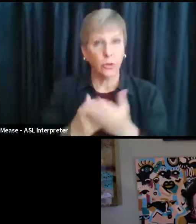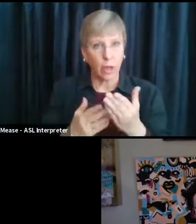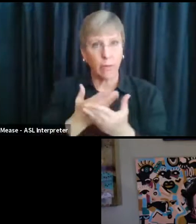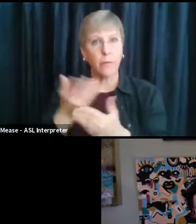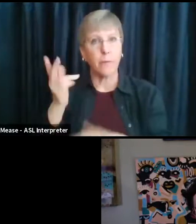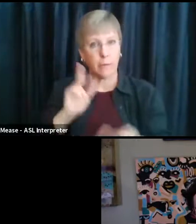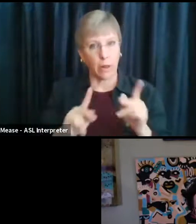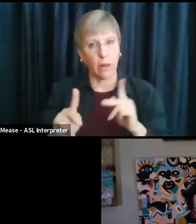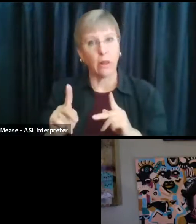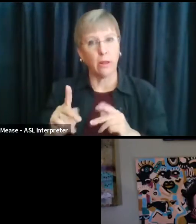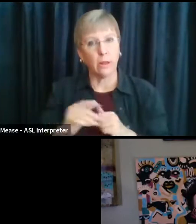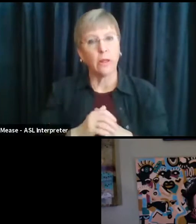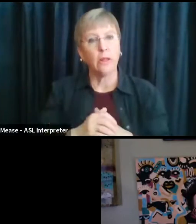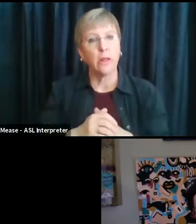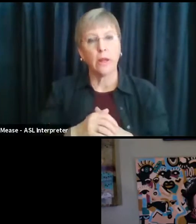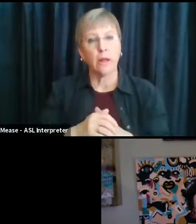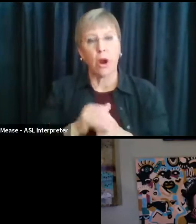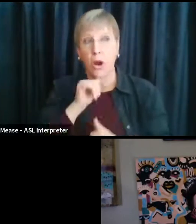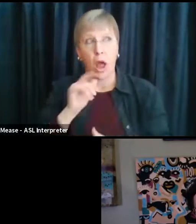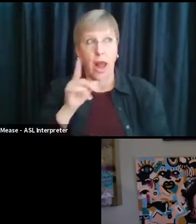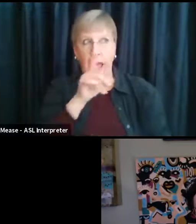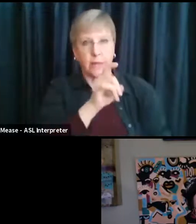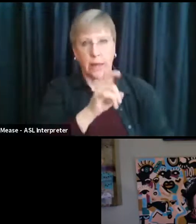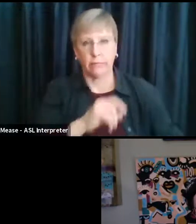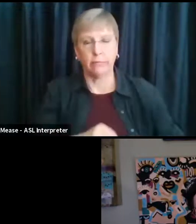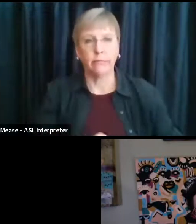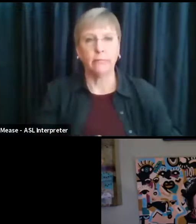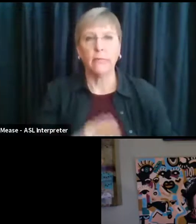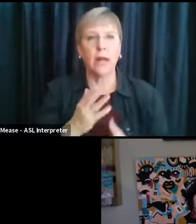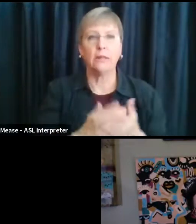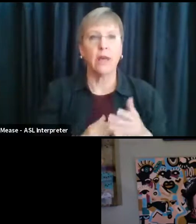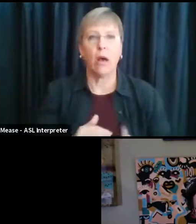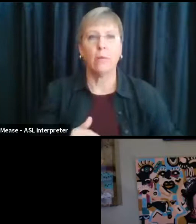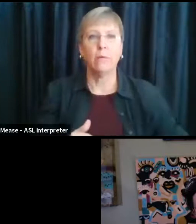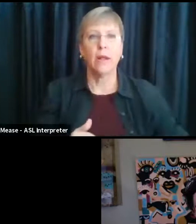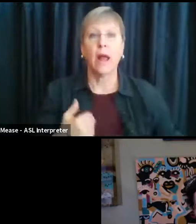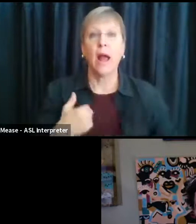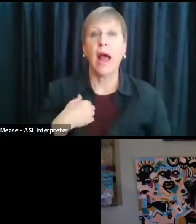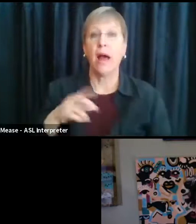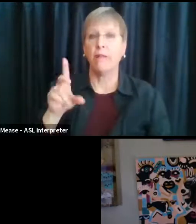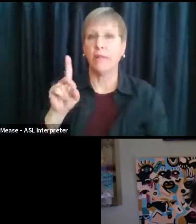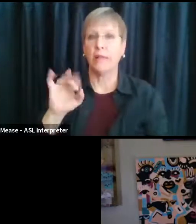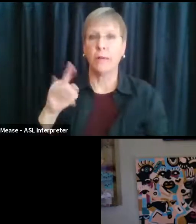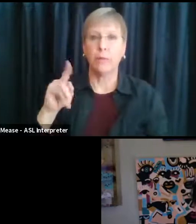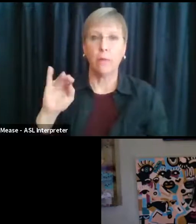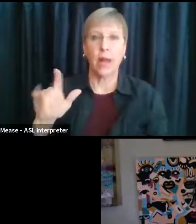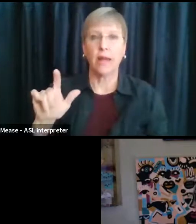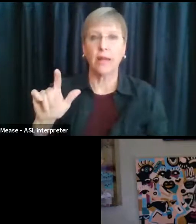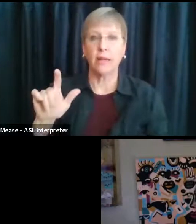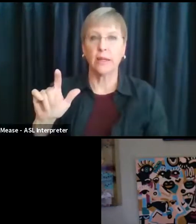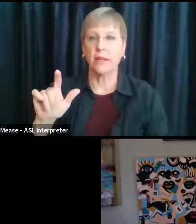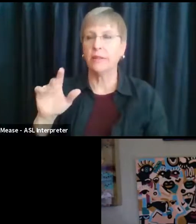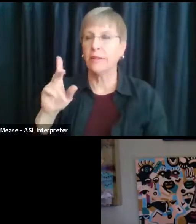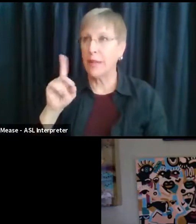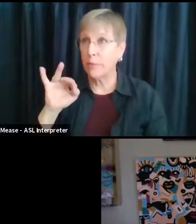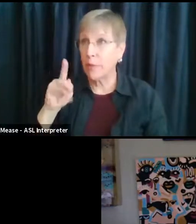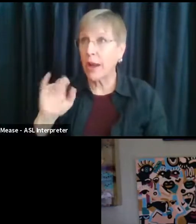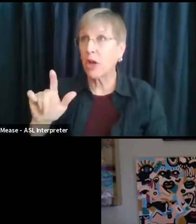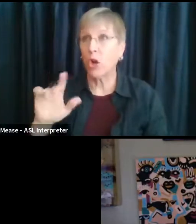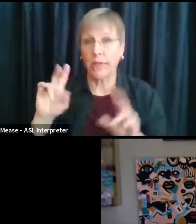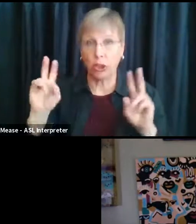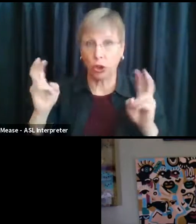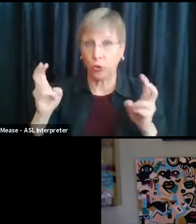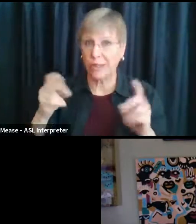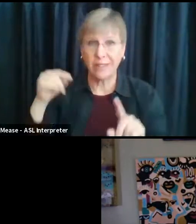are just, not asking, and some of them have diplomatical issues. It's very specific. Once